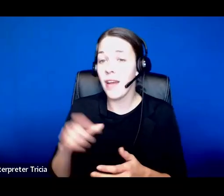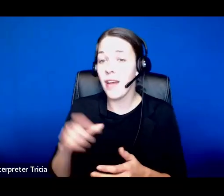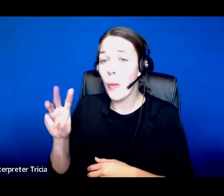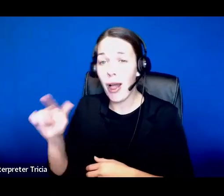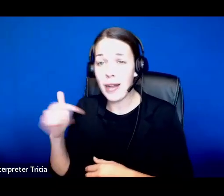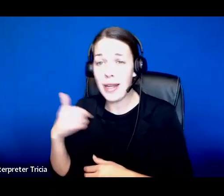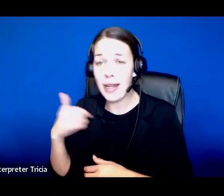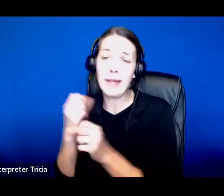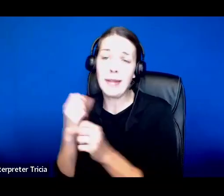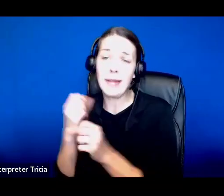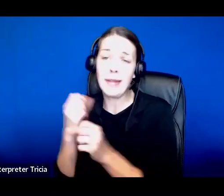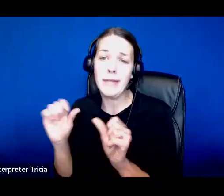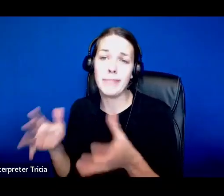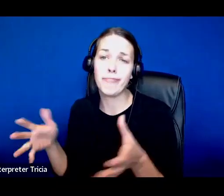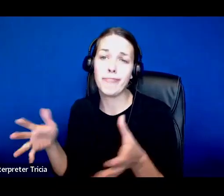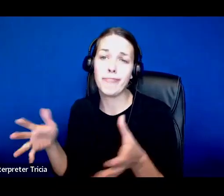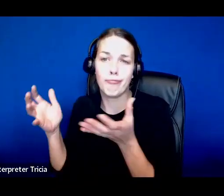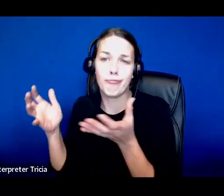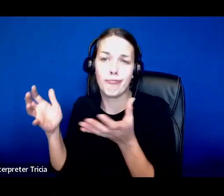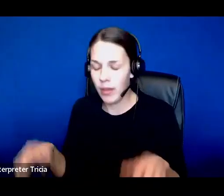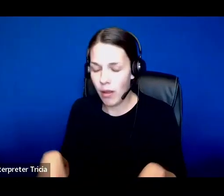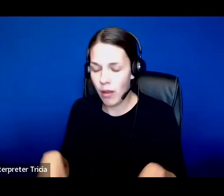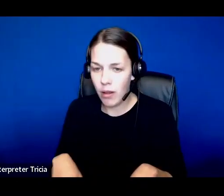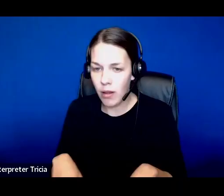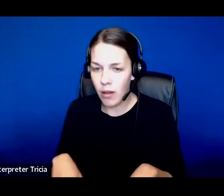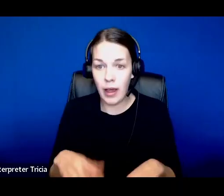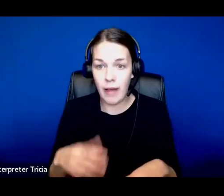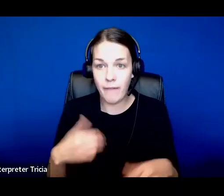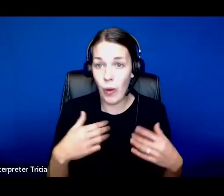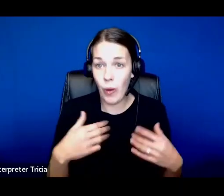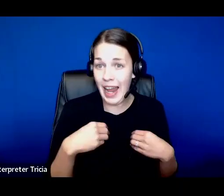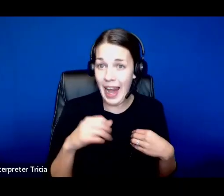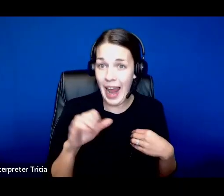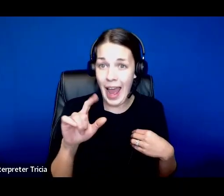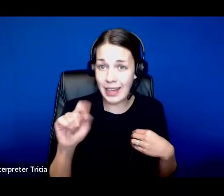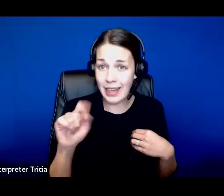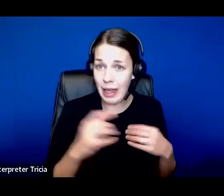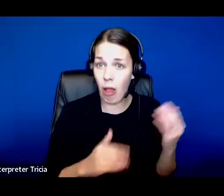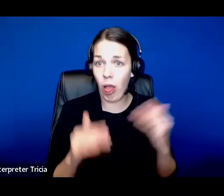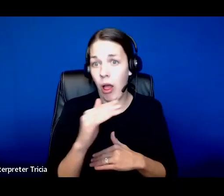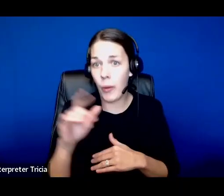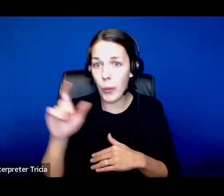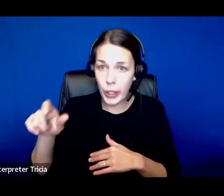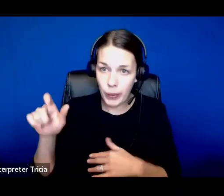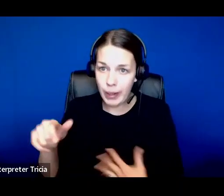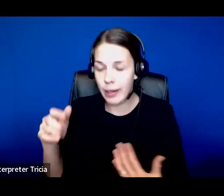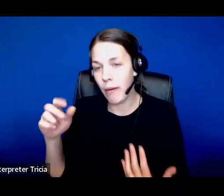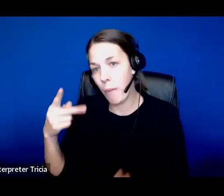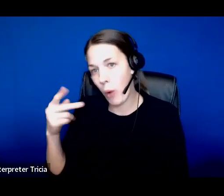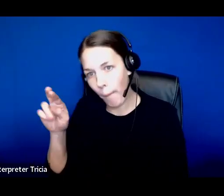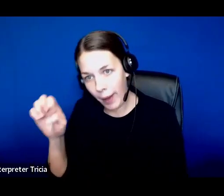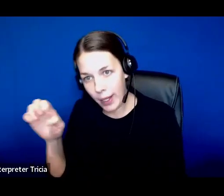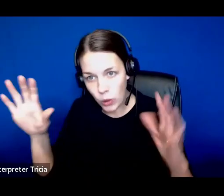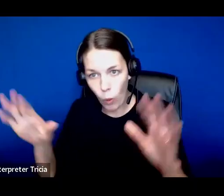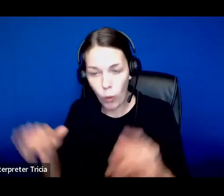asset that kicks you above the limit where you need a probate.